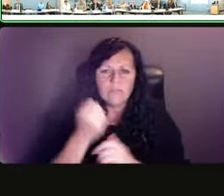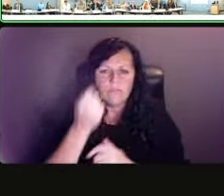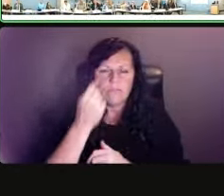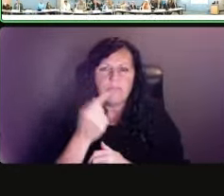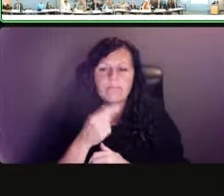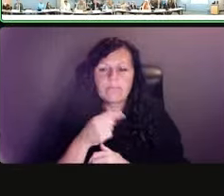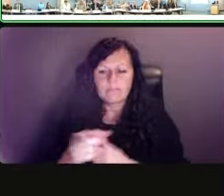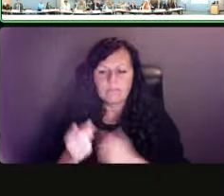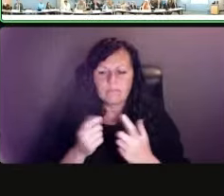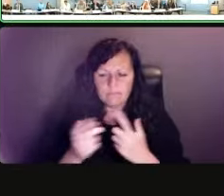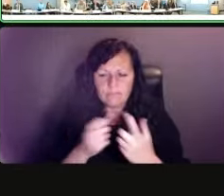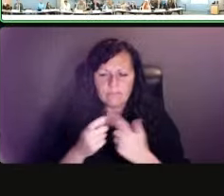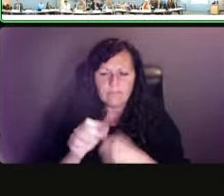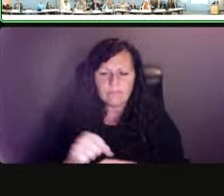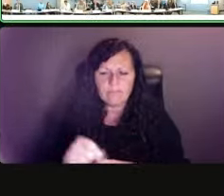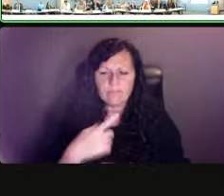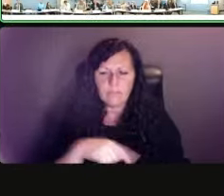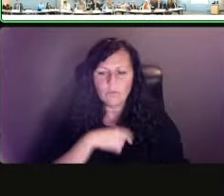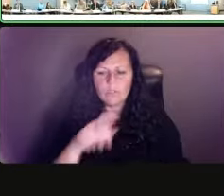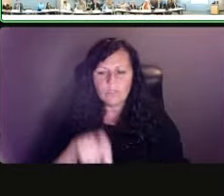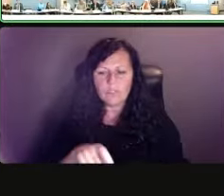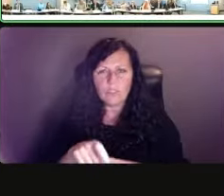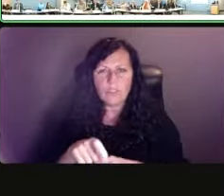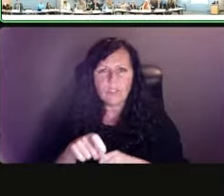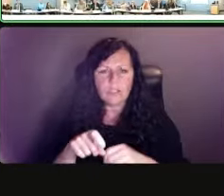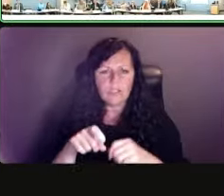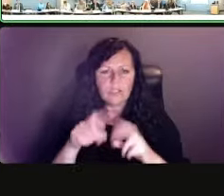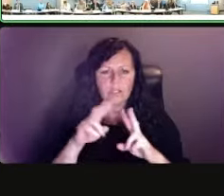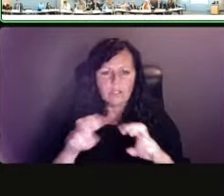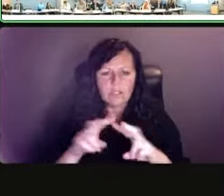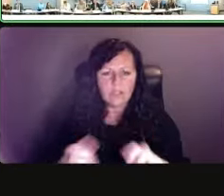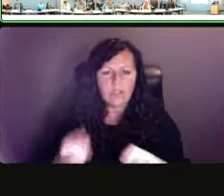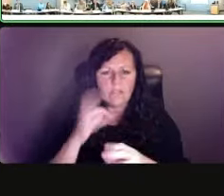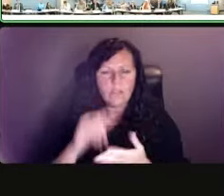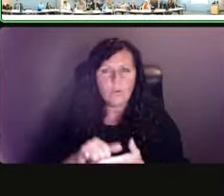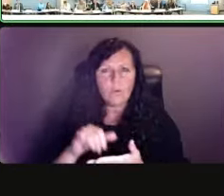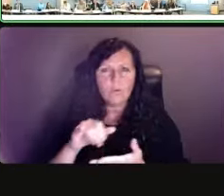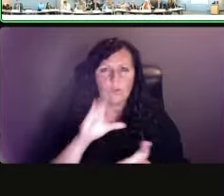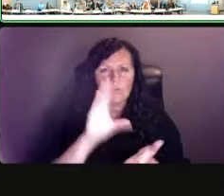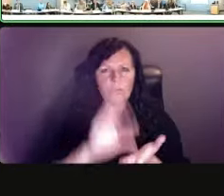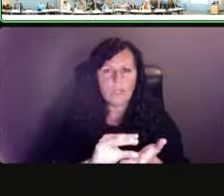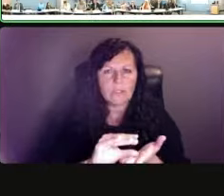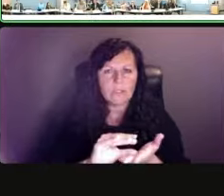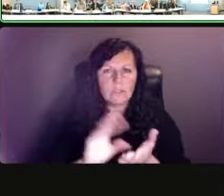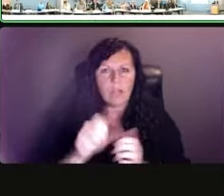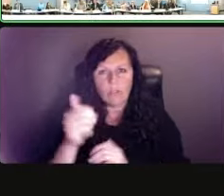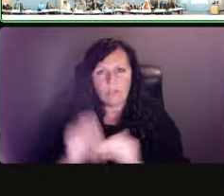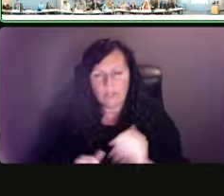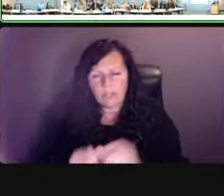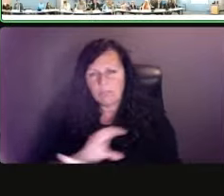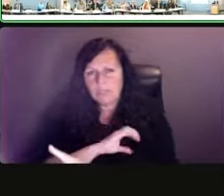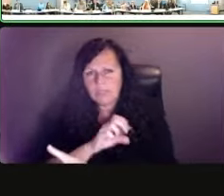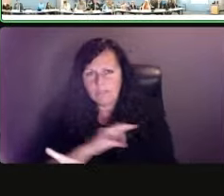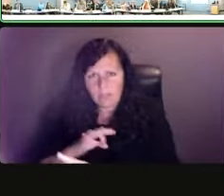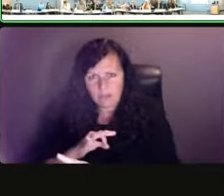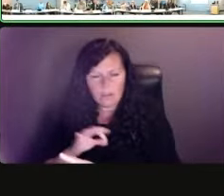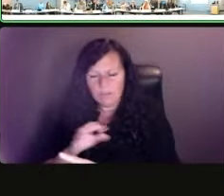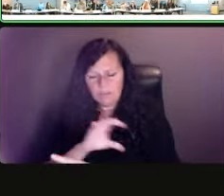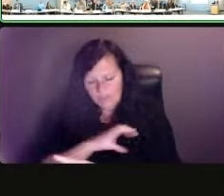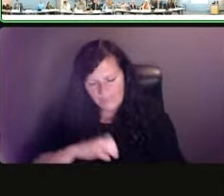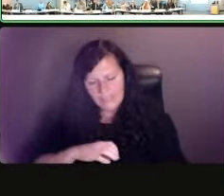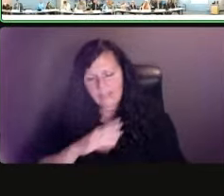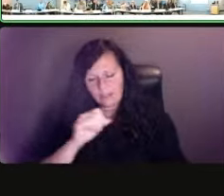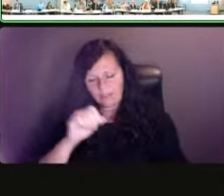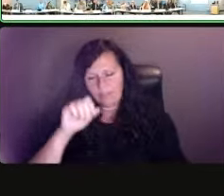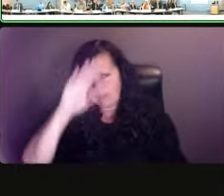questioning that we should look for those reductions outside of police and fire. Yes. So great